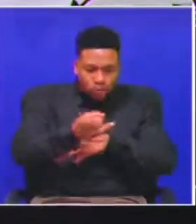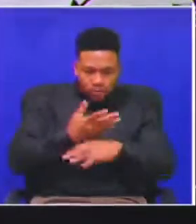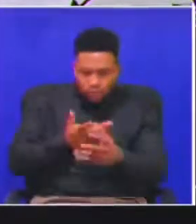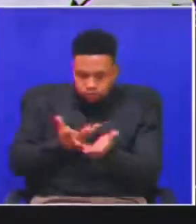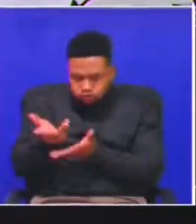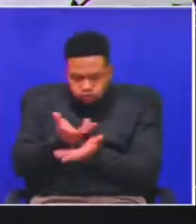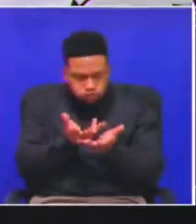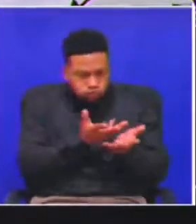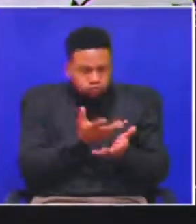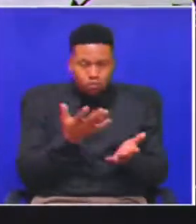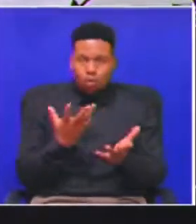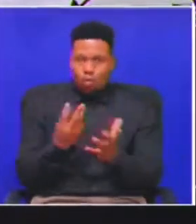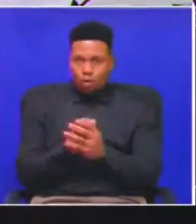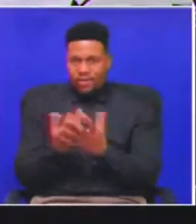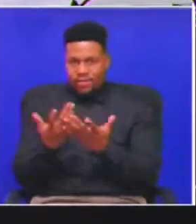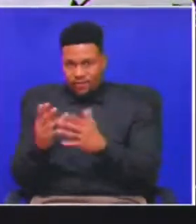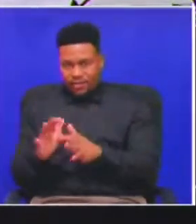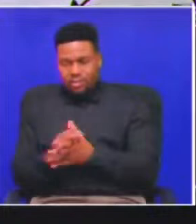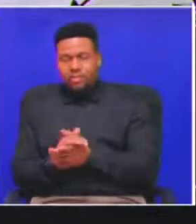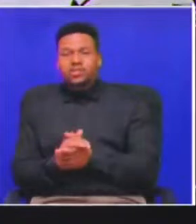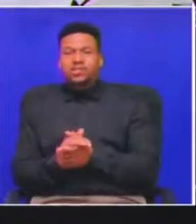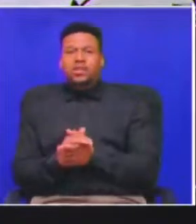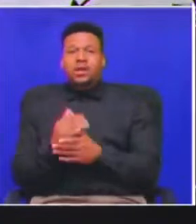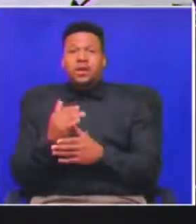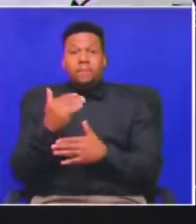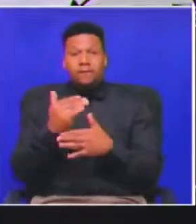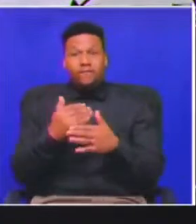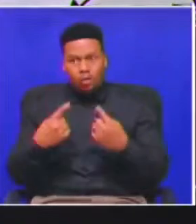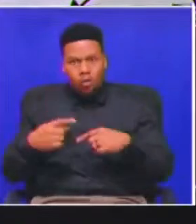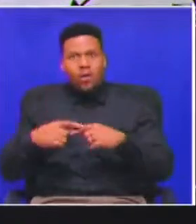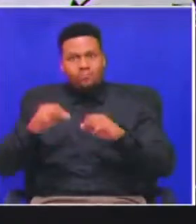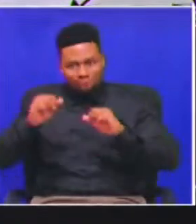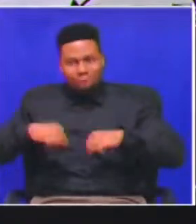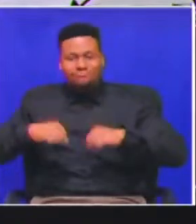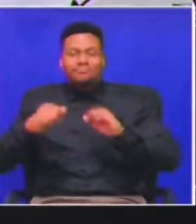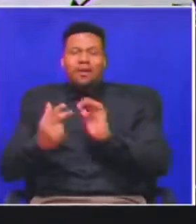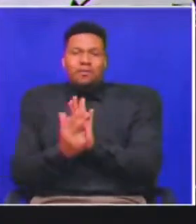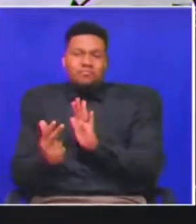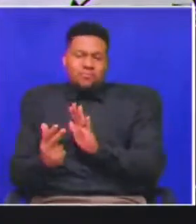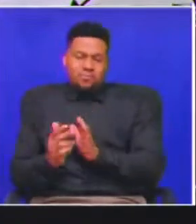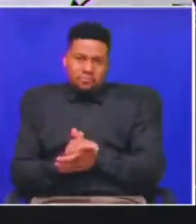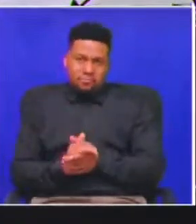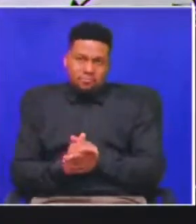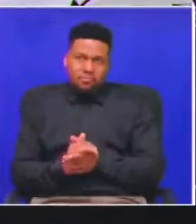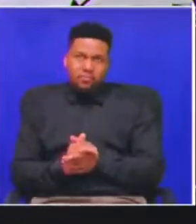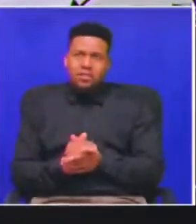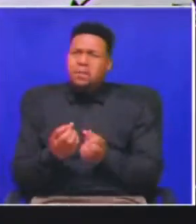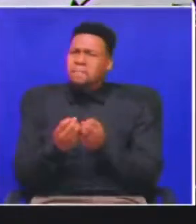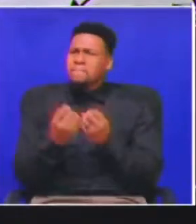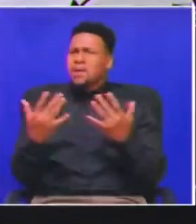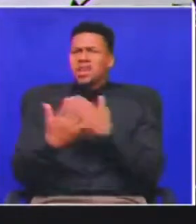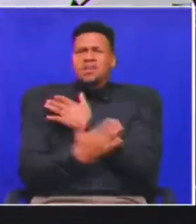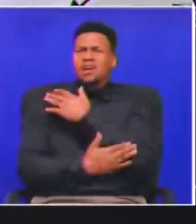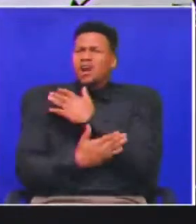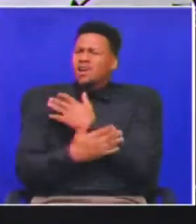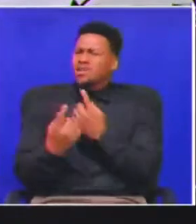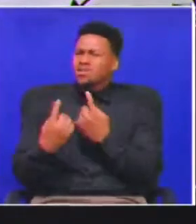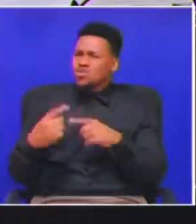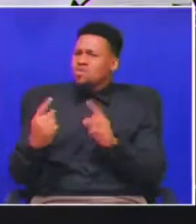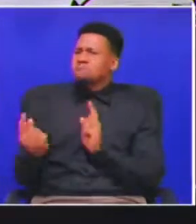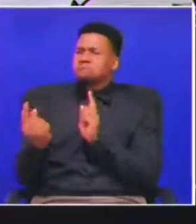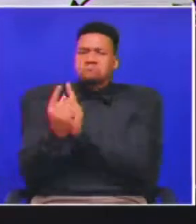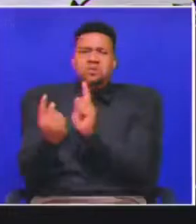had interactions with see the need for free trade agreements with